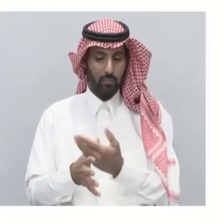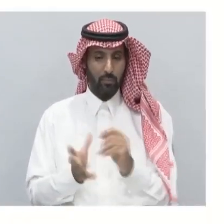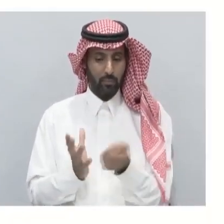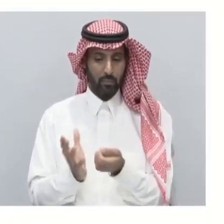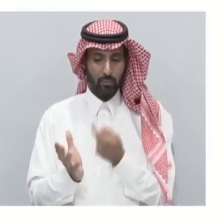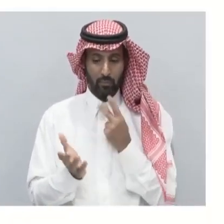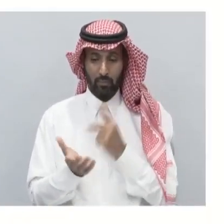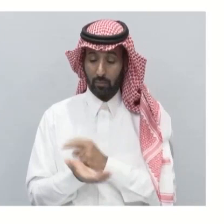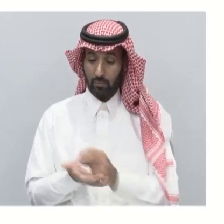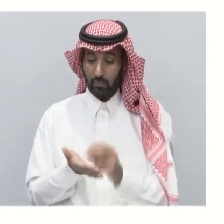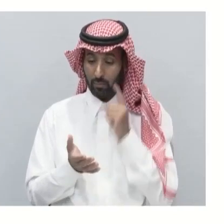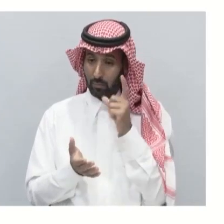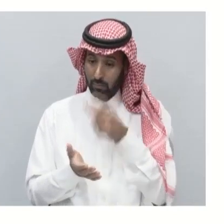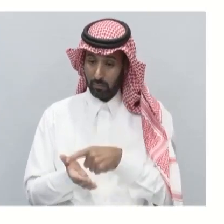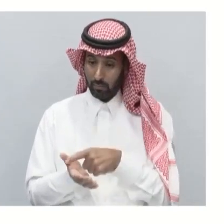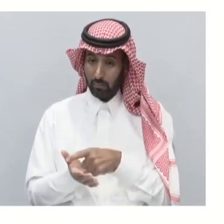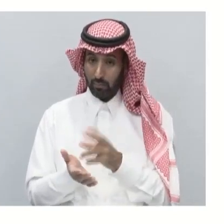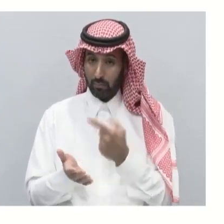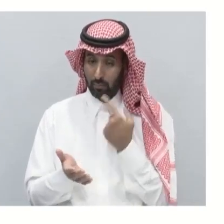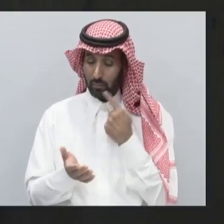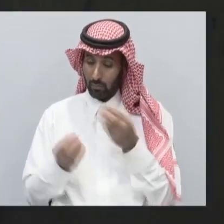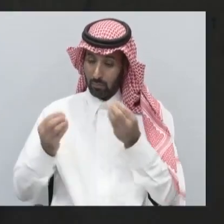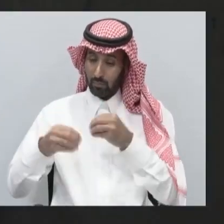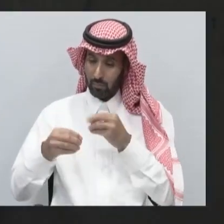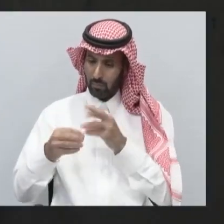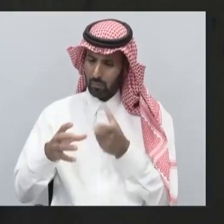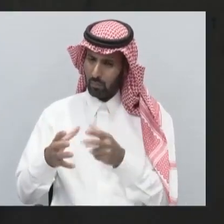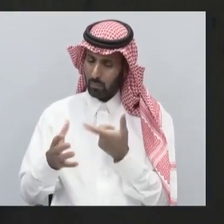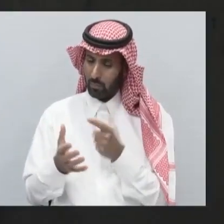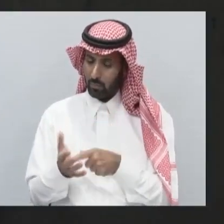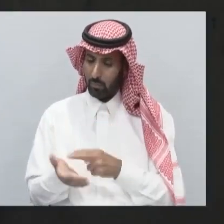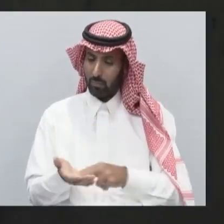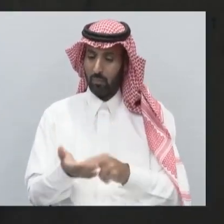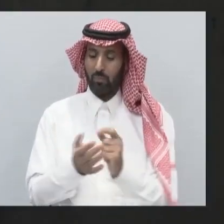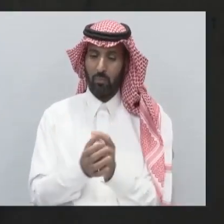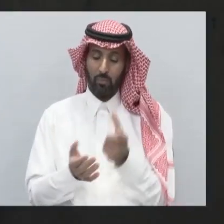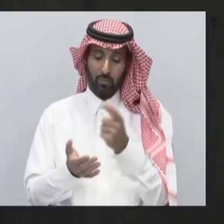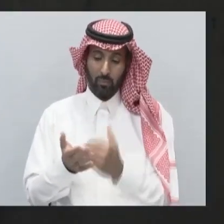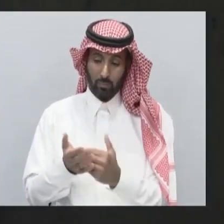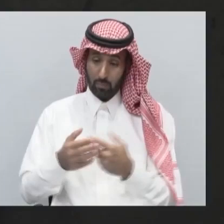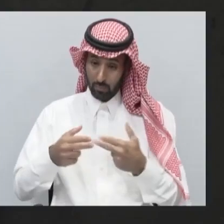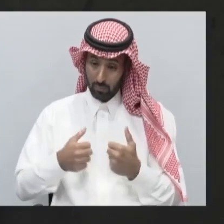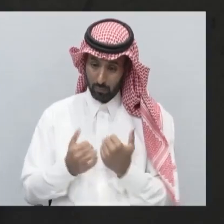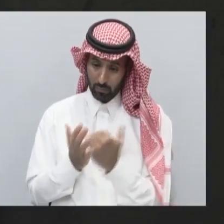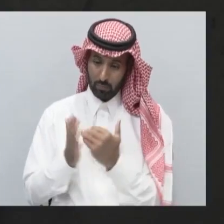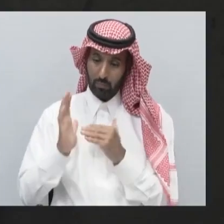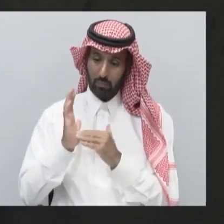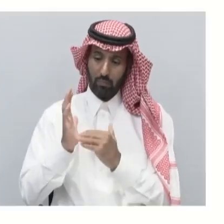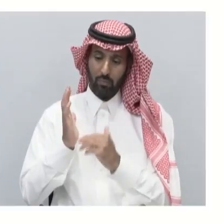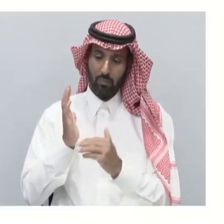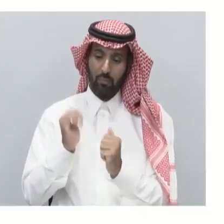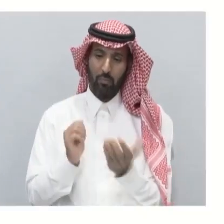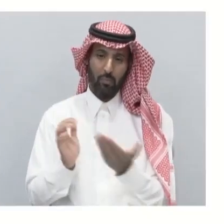the email. This is the body part, which is the content of the email, followed by the closing words or